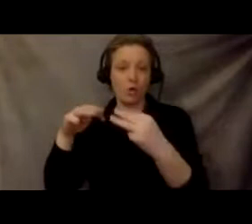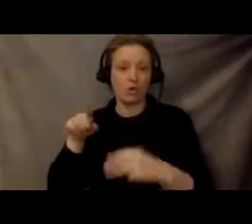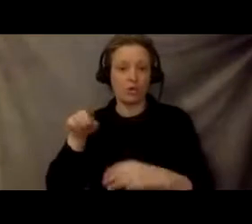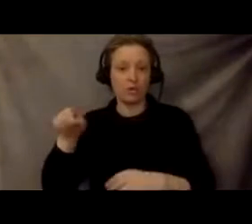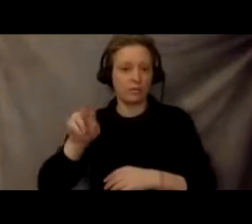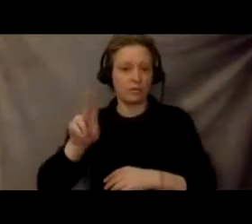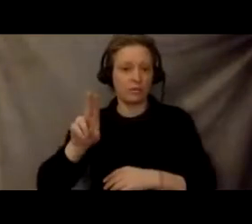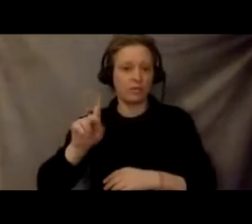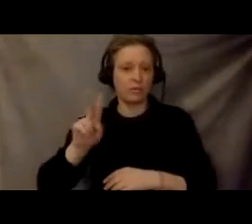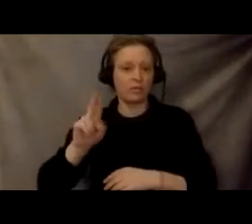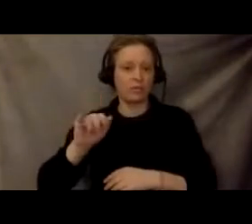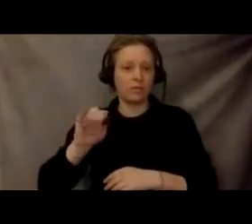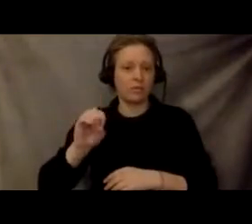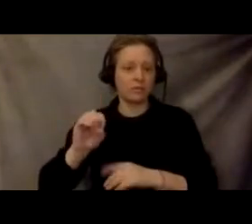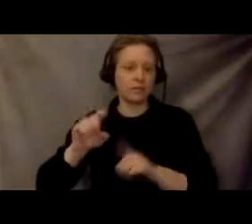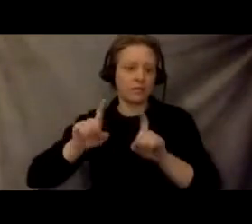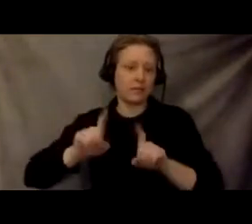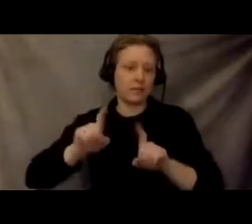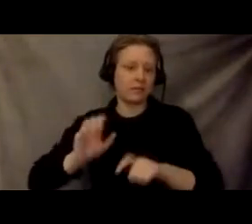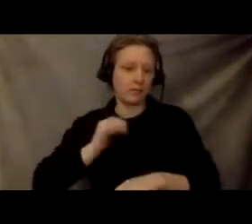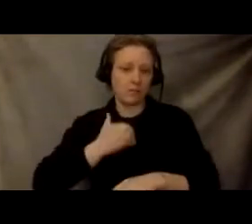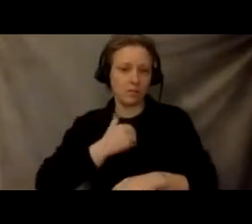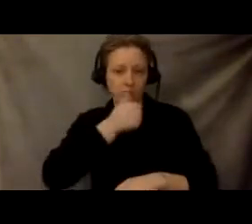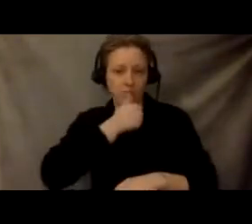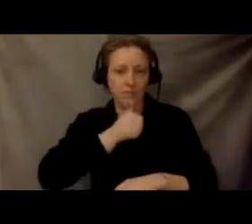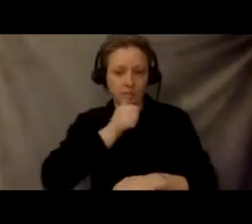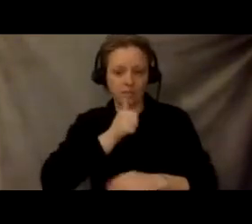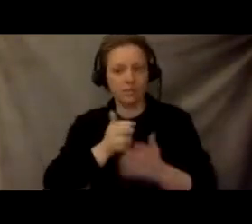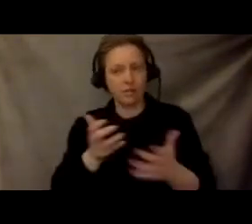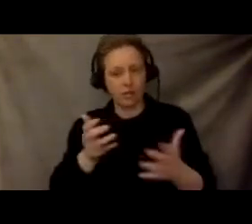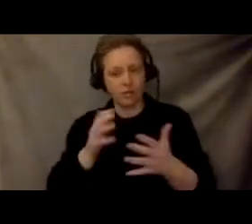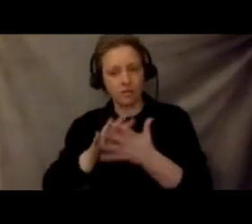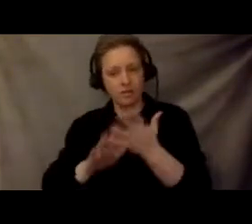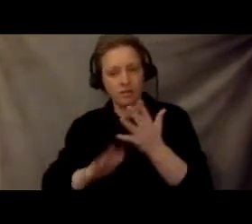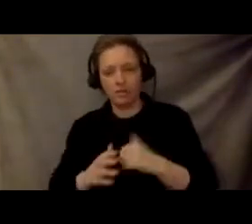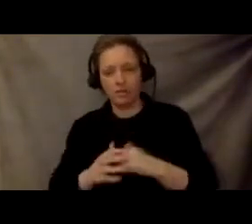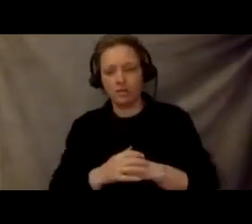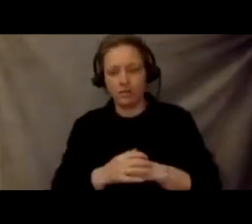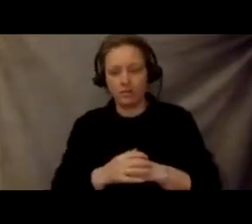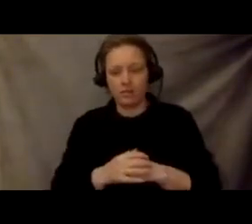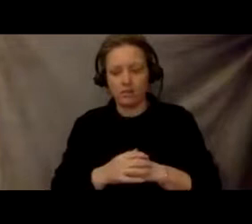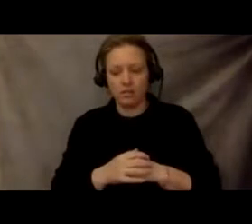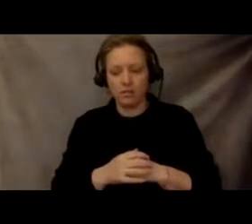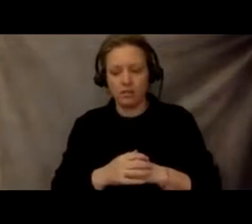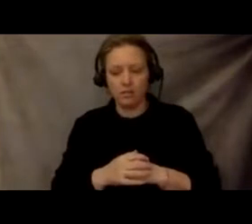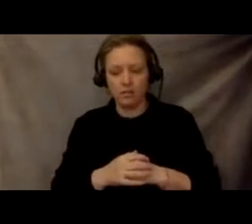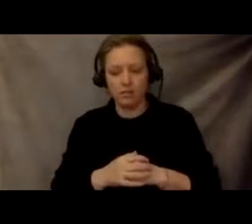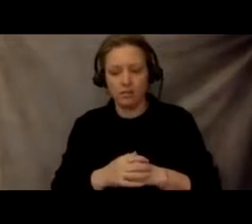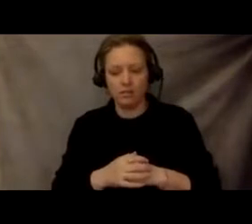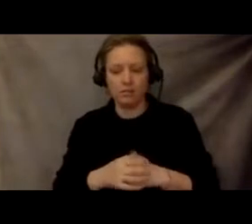things. Whether that means, good practice in forestry, I mean, that's an issue as